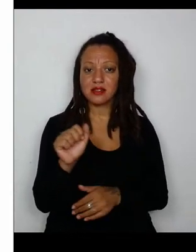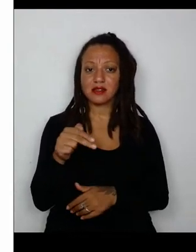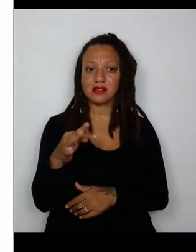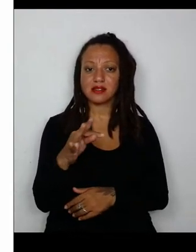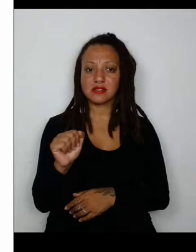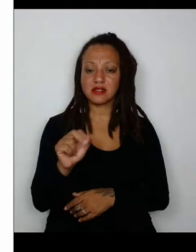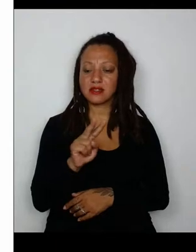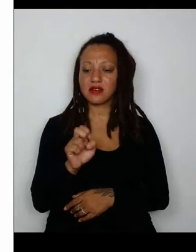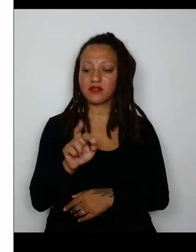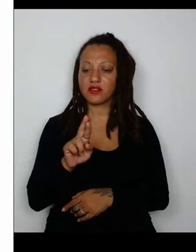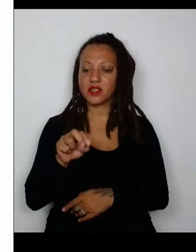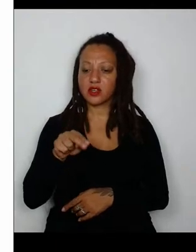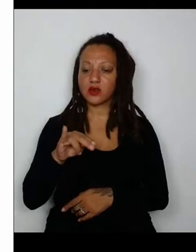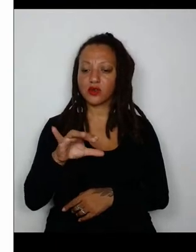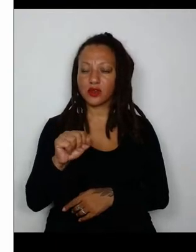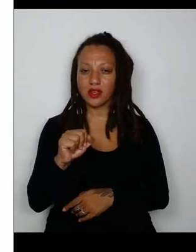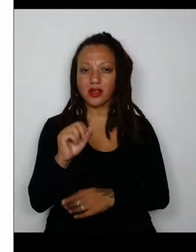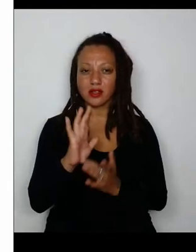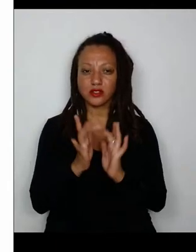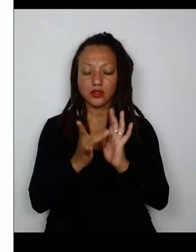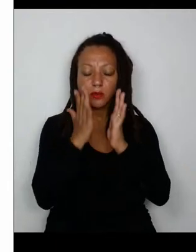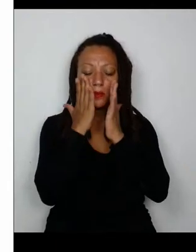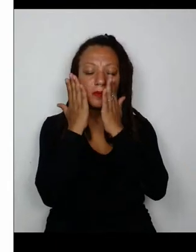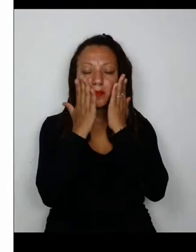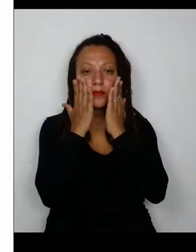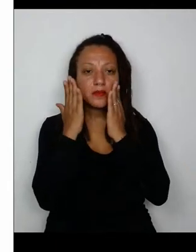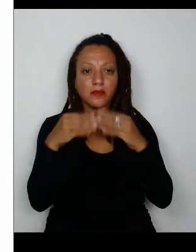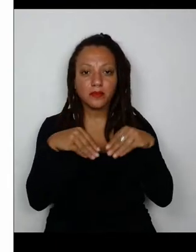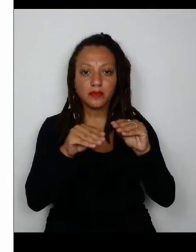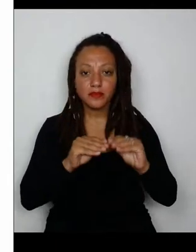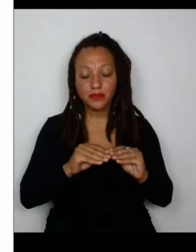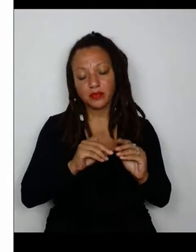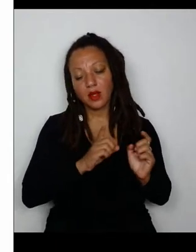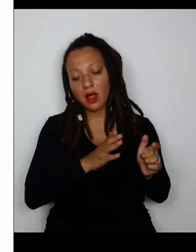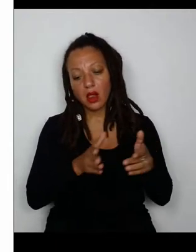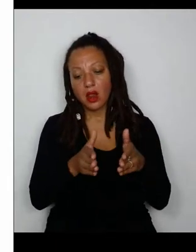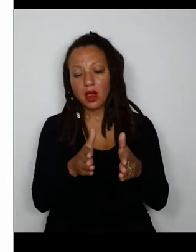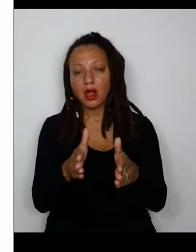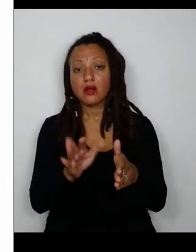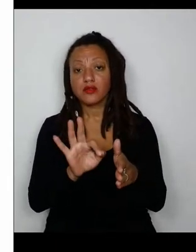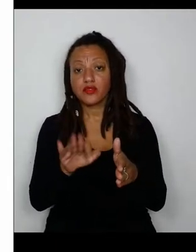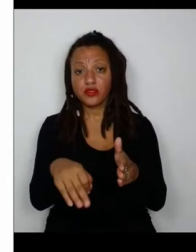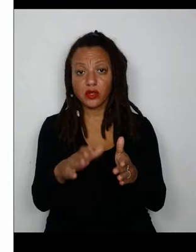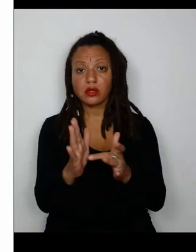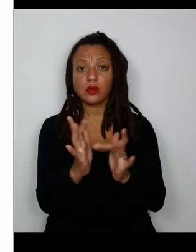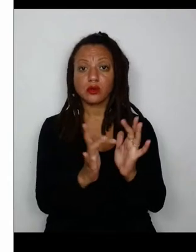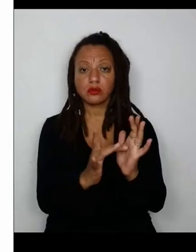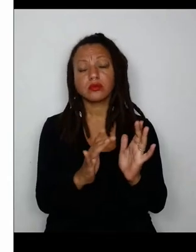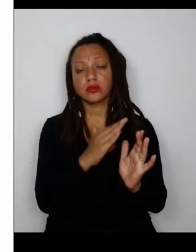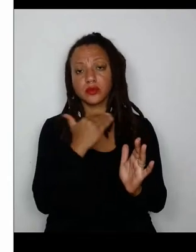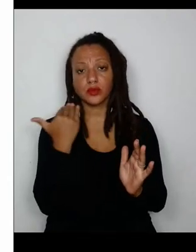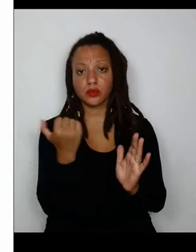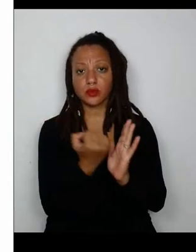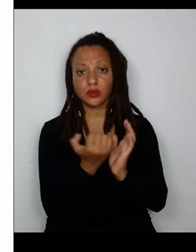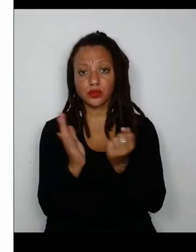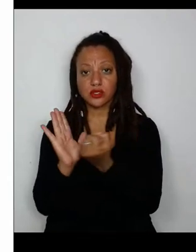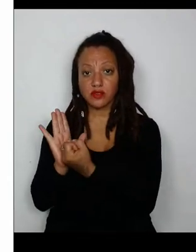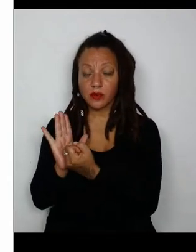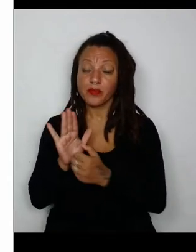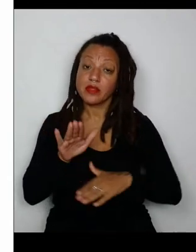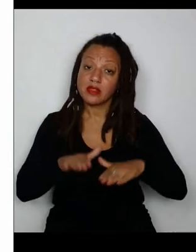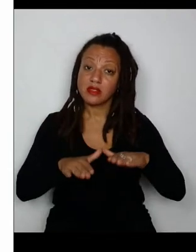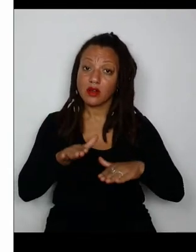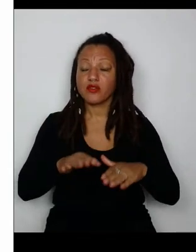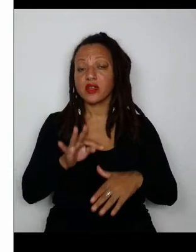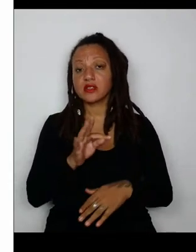becomes a burial gown perhaps it is an archaeologist in the making a shroud of turin